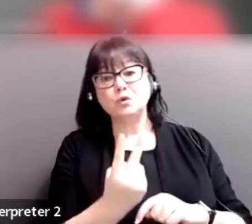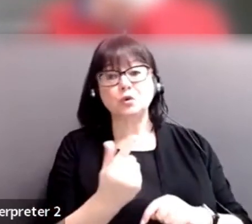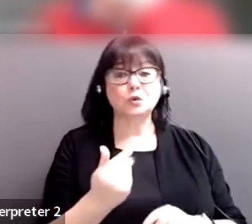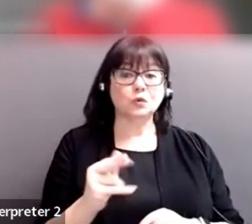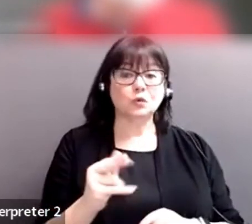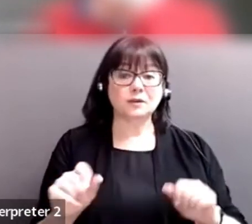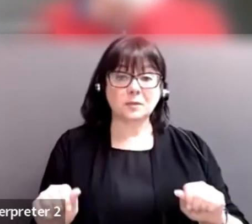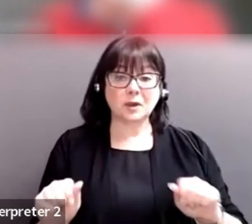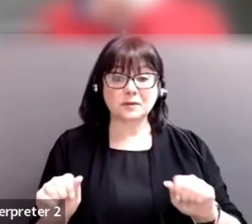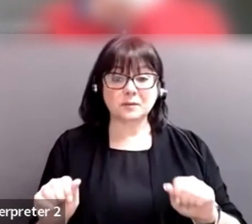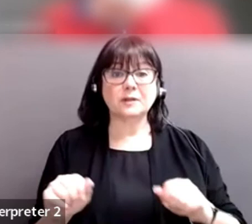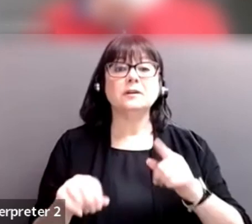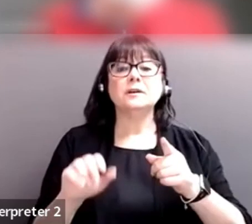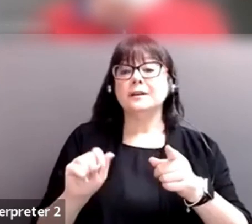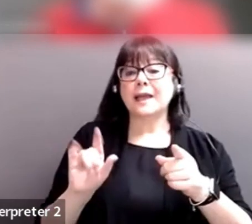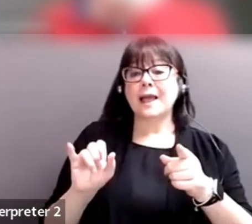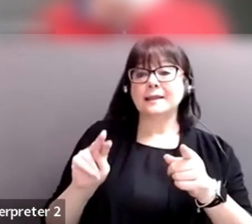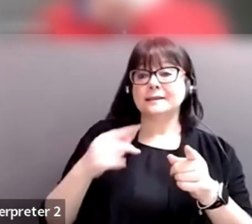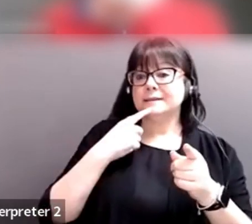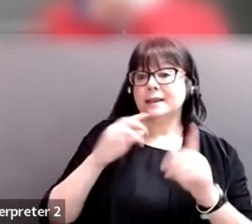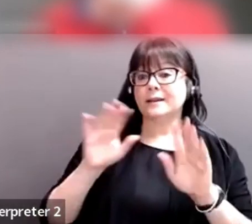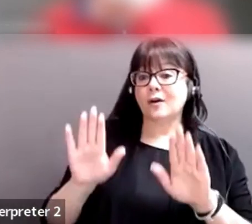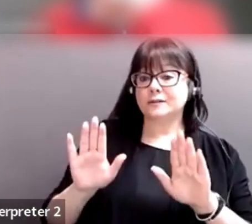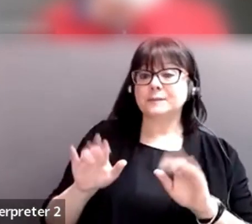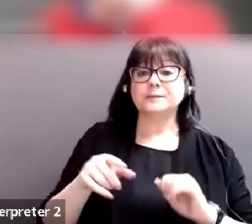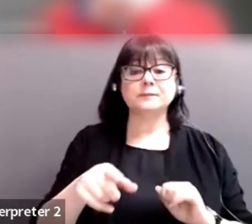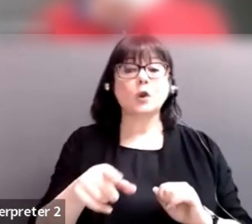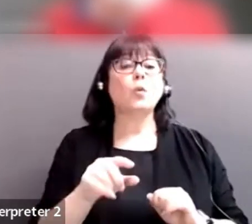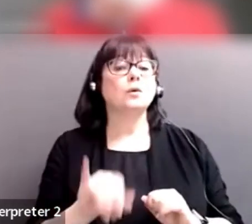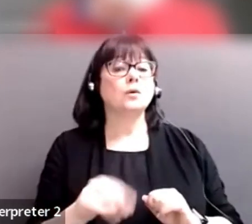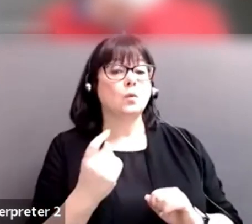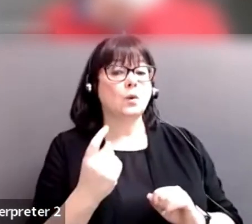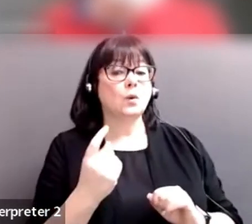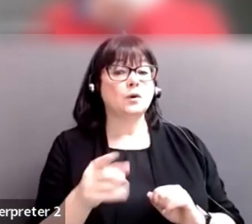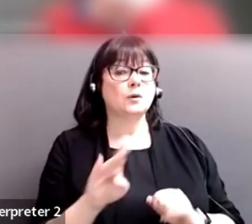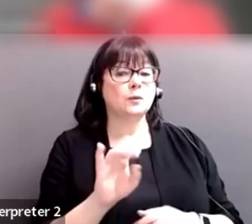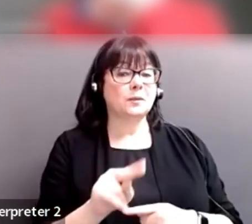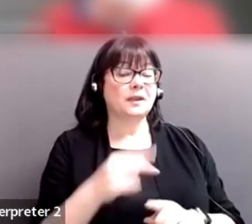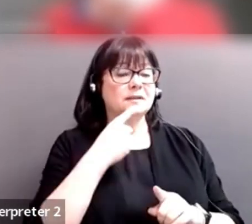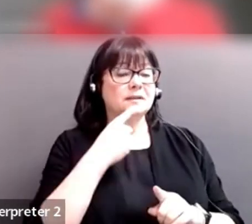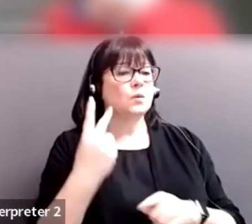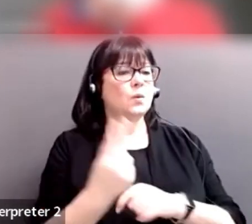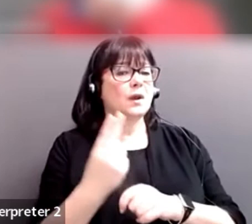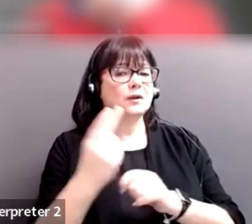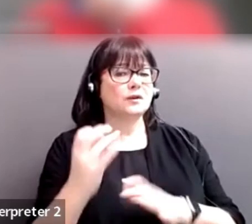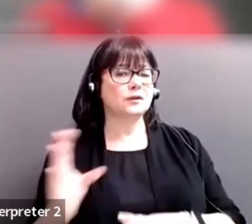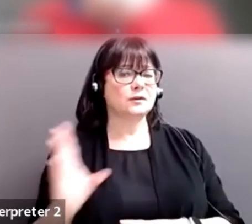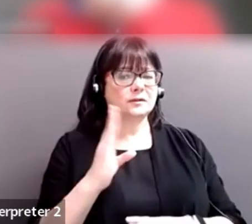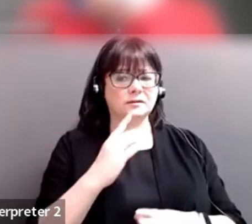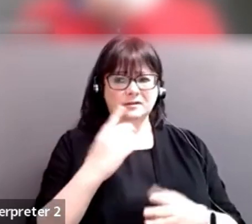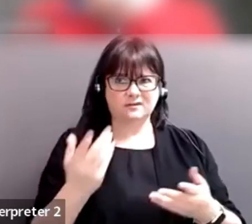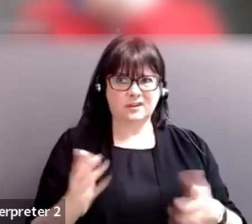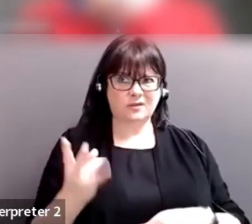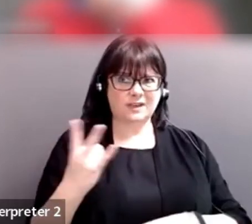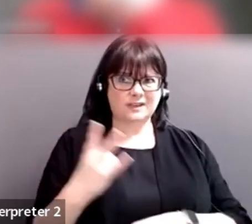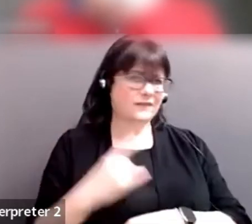Awesome. And actually, one more note, Allison, because I did receive just a personal message from a user who said, "Hey, it's been 7 days and I don't think I've heard